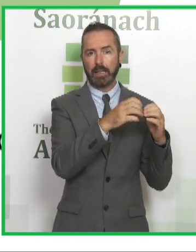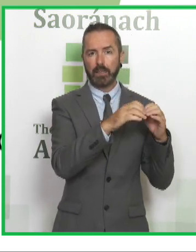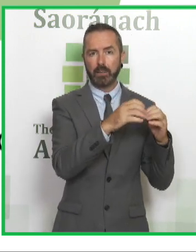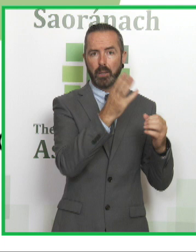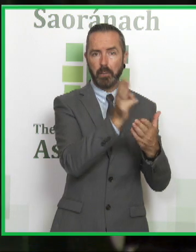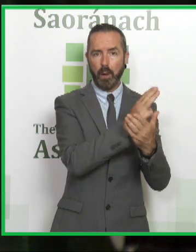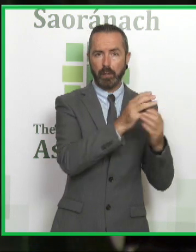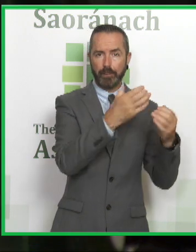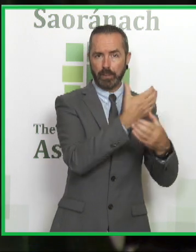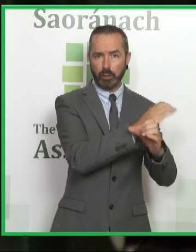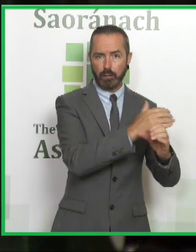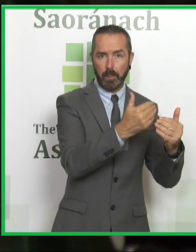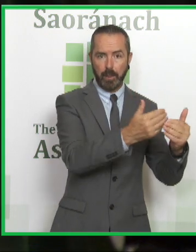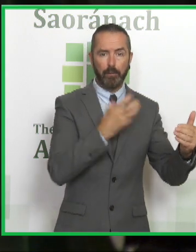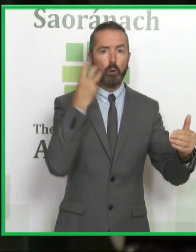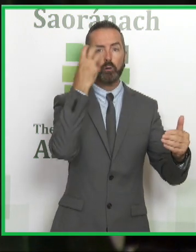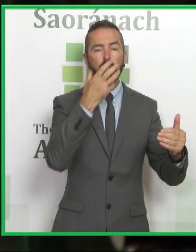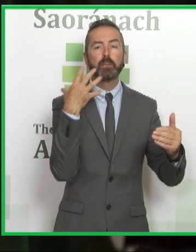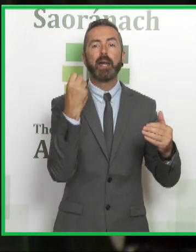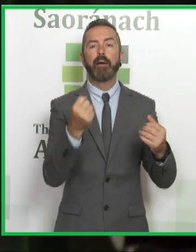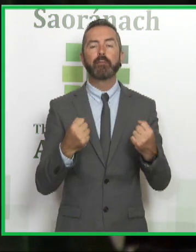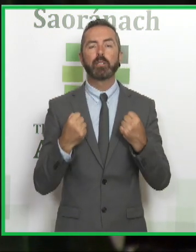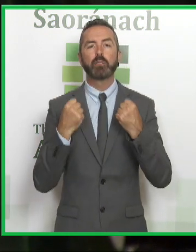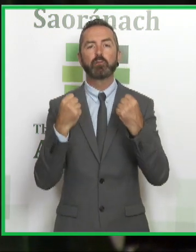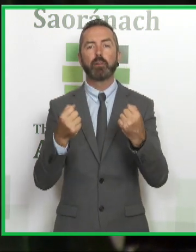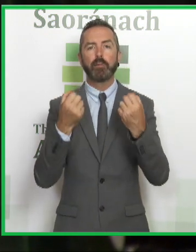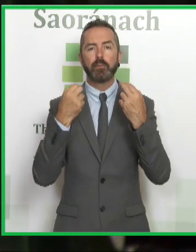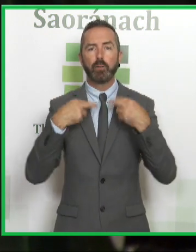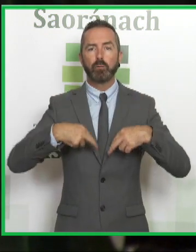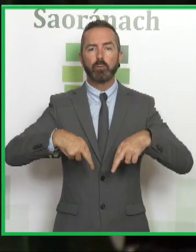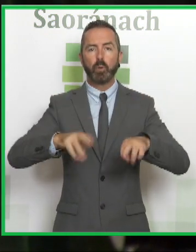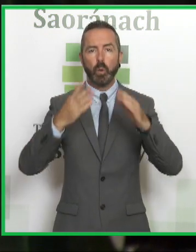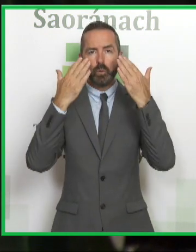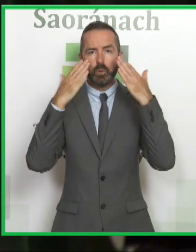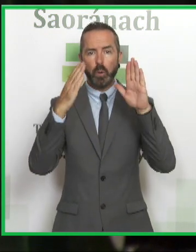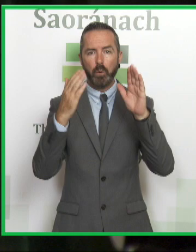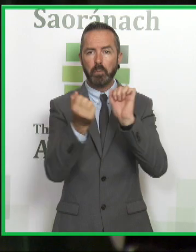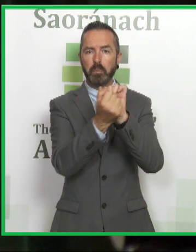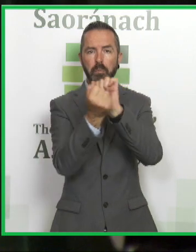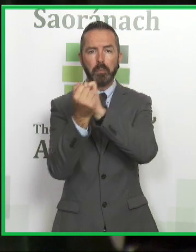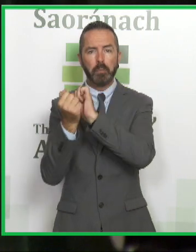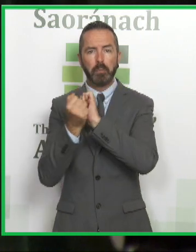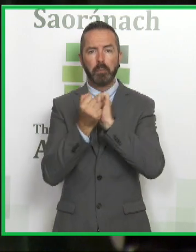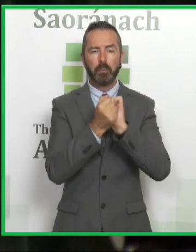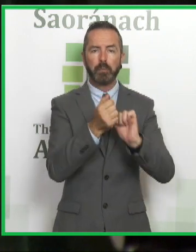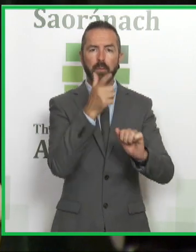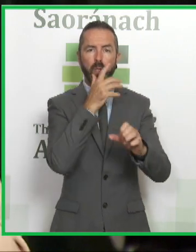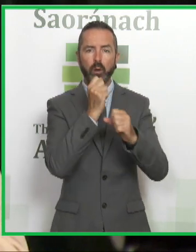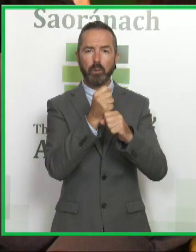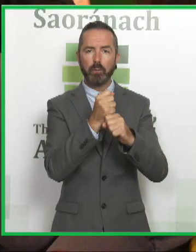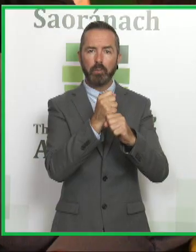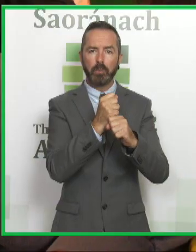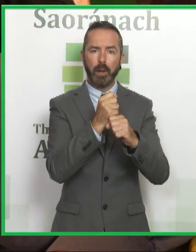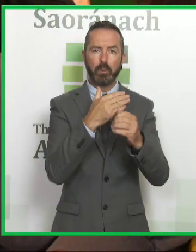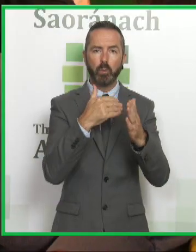country. Before Christmas we did a Drive roadshow to speak to all of the drug and alcohol task forces to give them the information